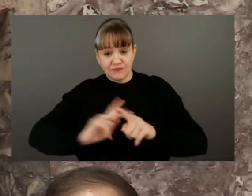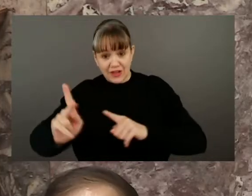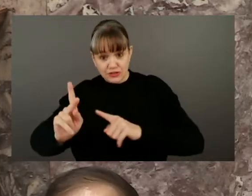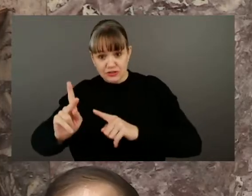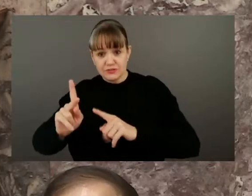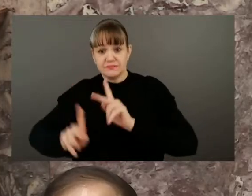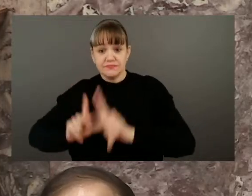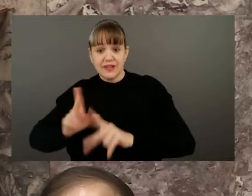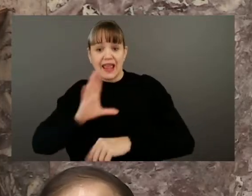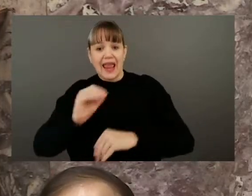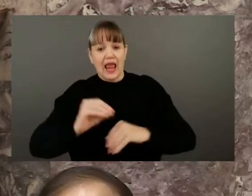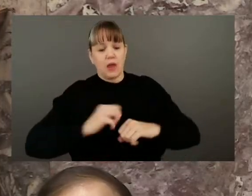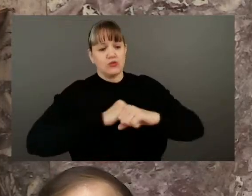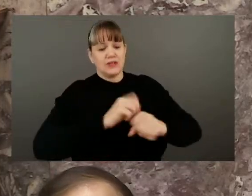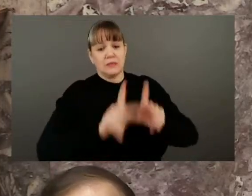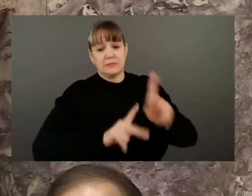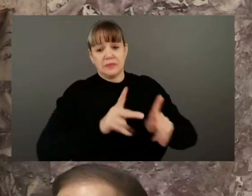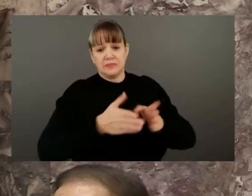Speaker,